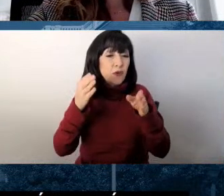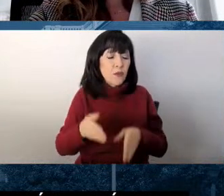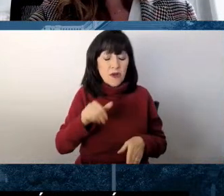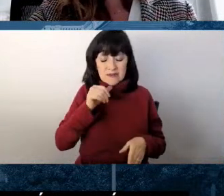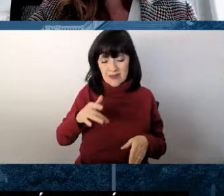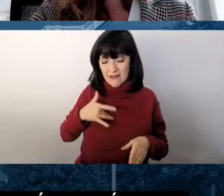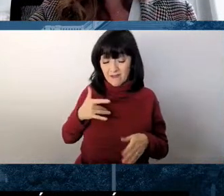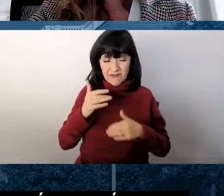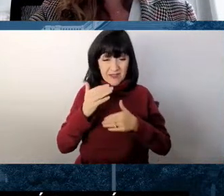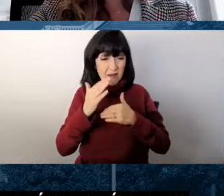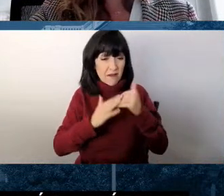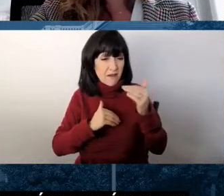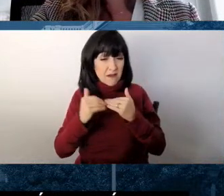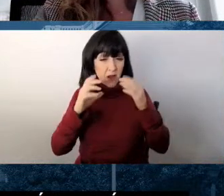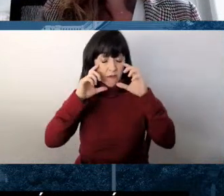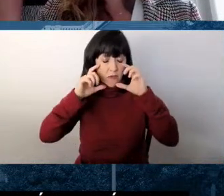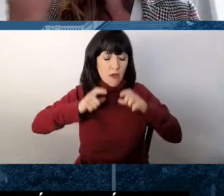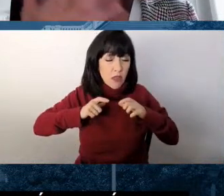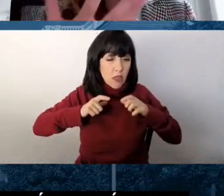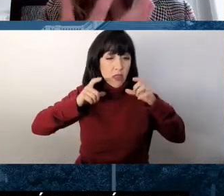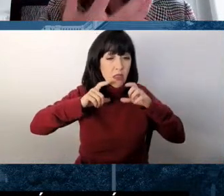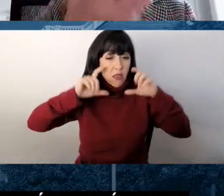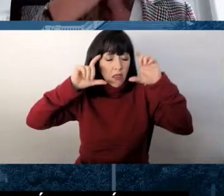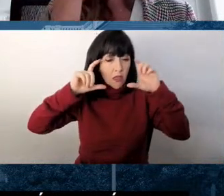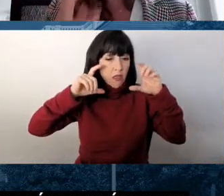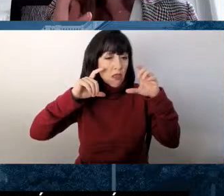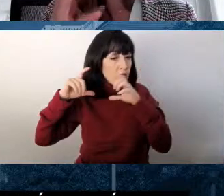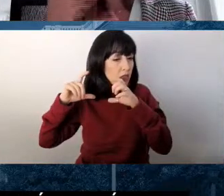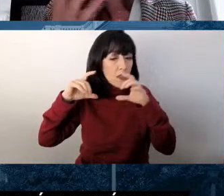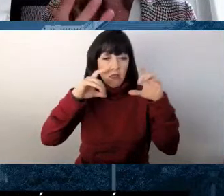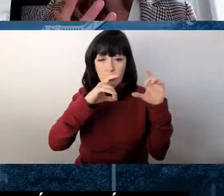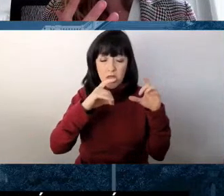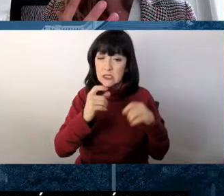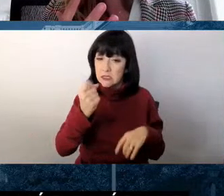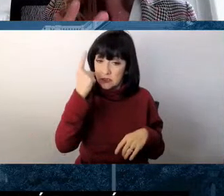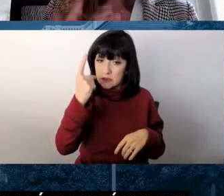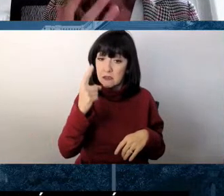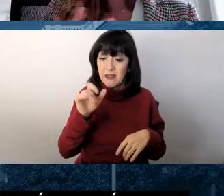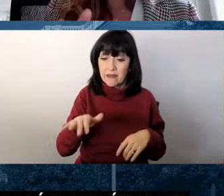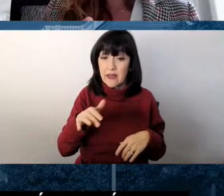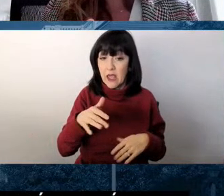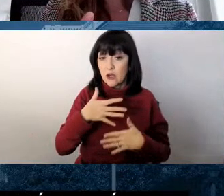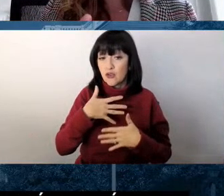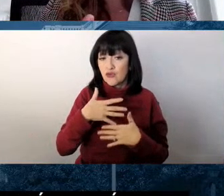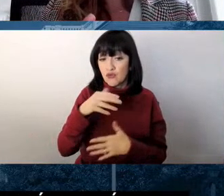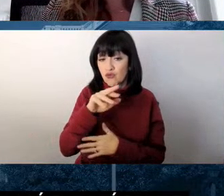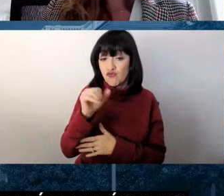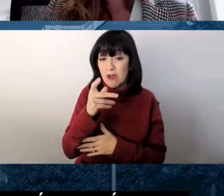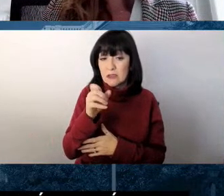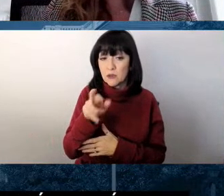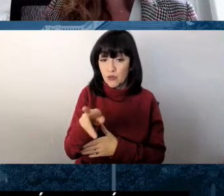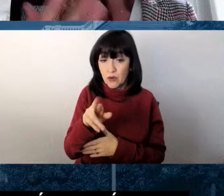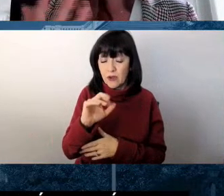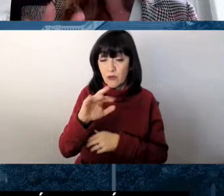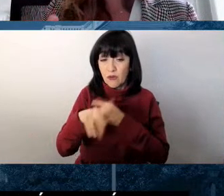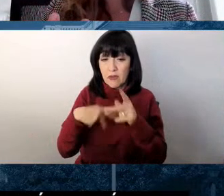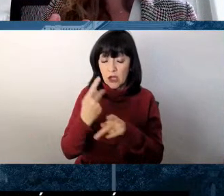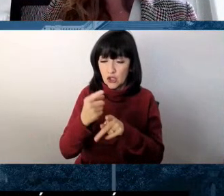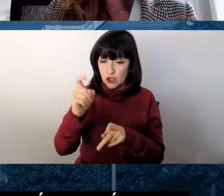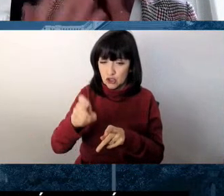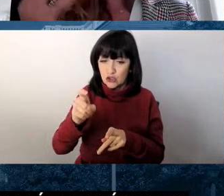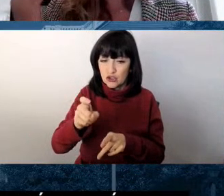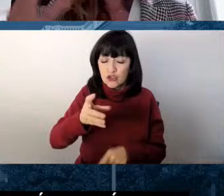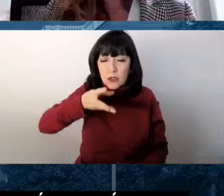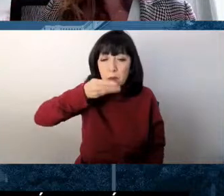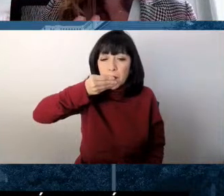A respirator should form a seal around the face for it to work properly. If there's